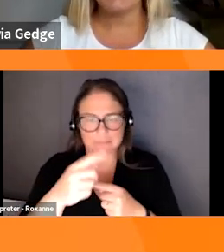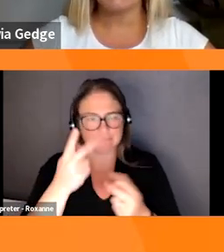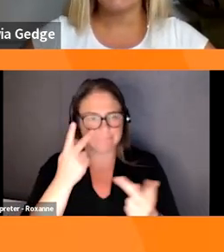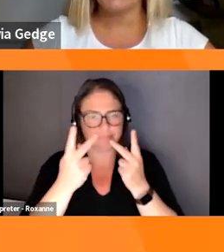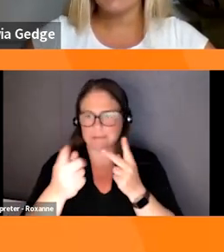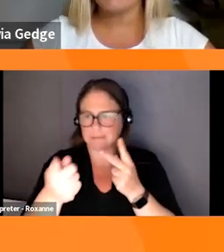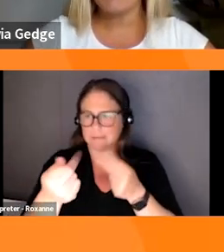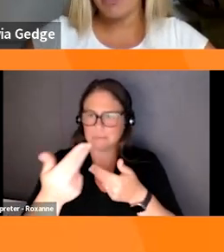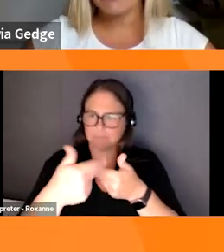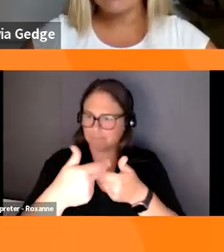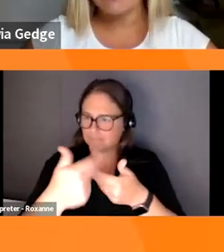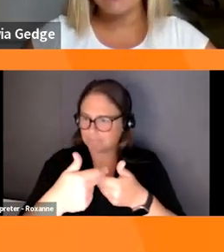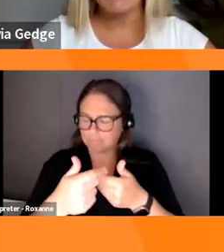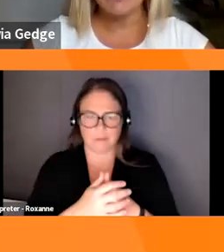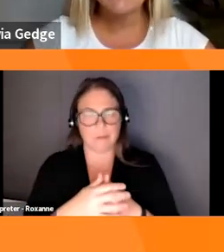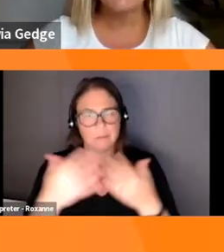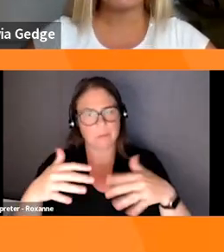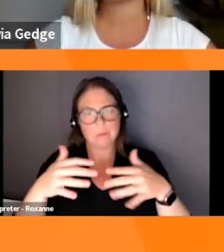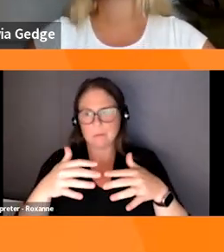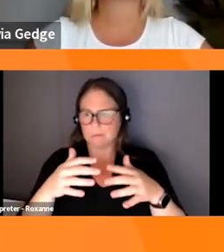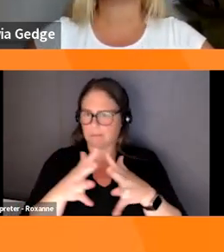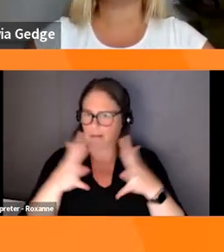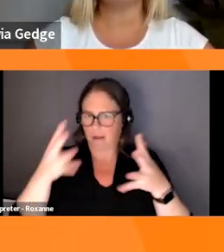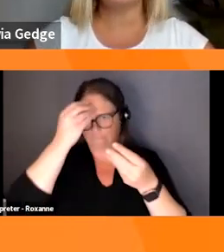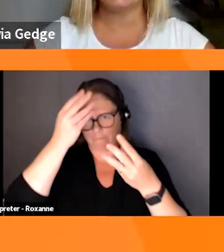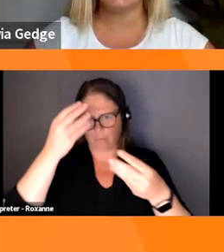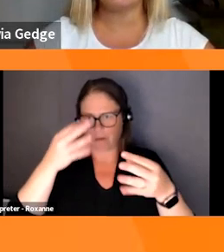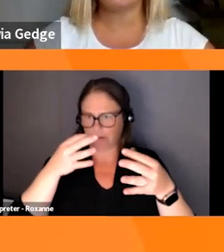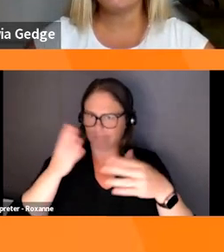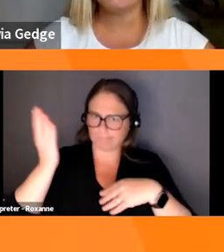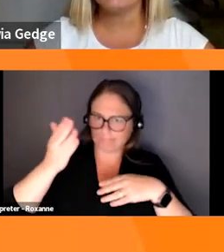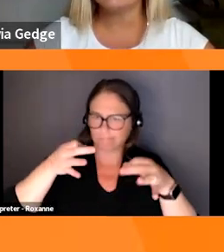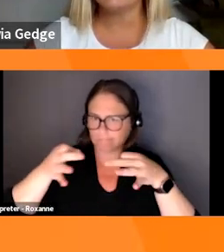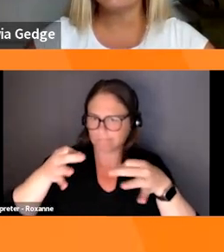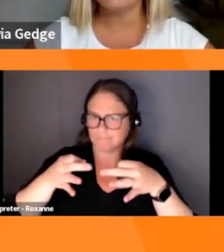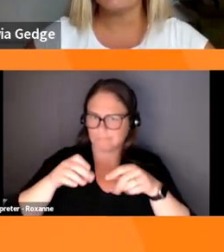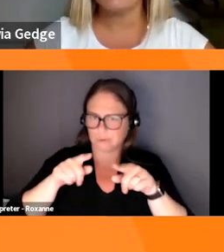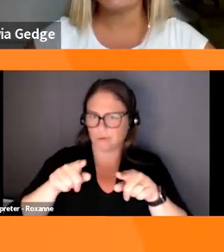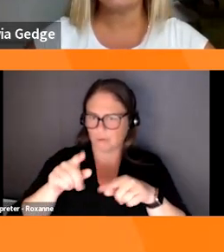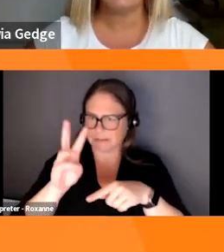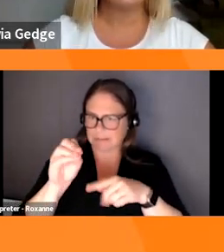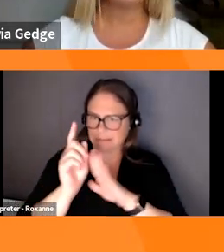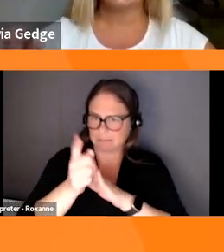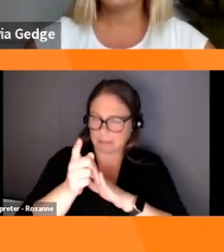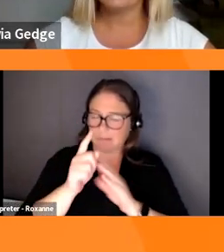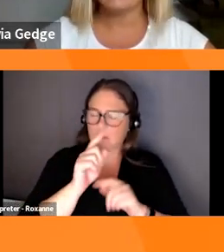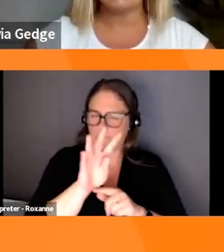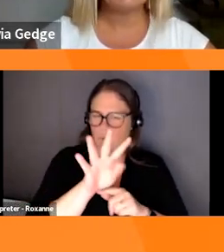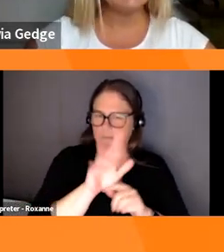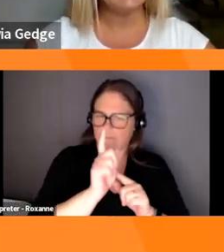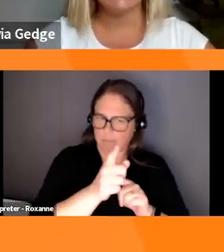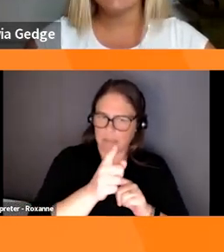this webinar. We have a packed 60 minutes for all of you today, 45 minutes of content.